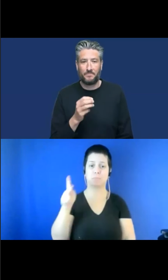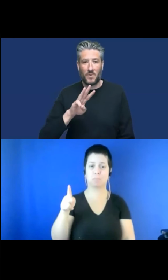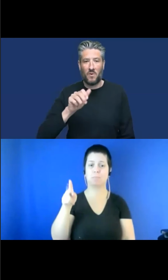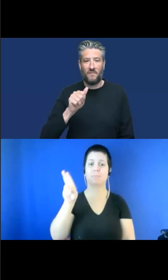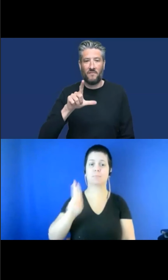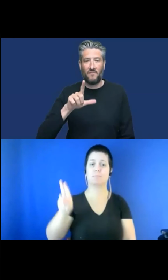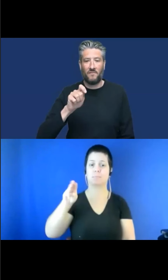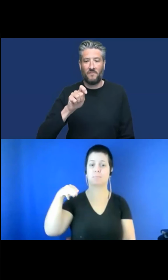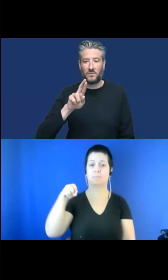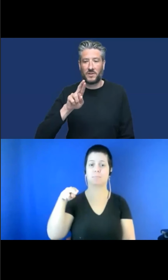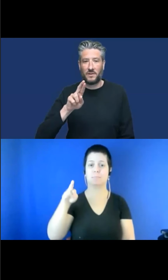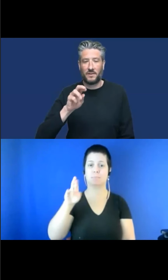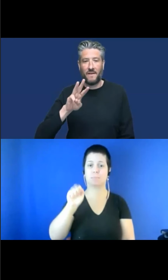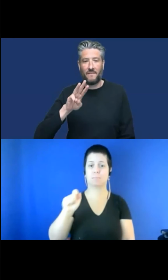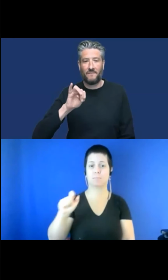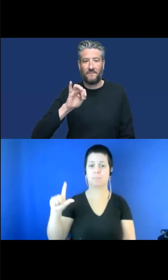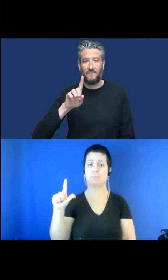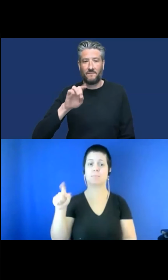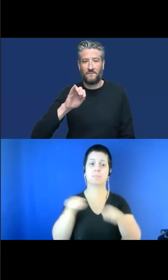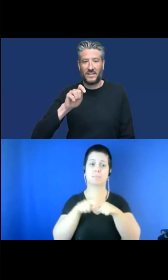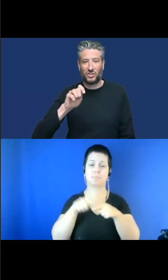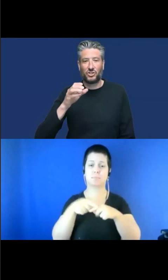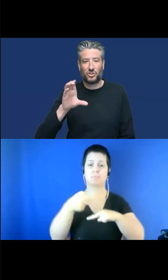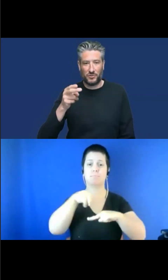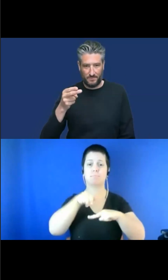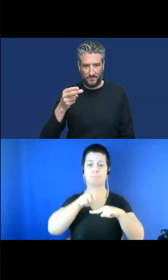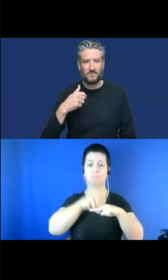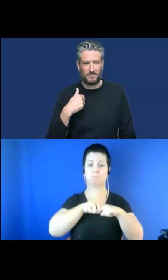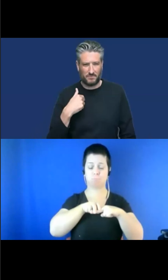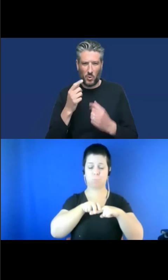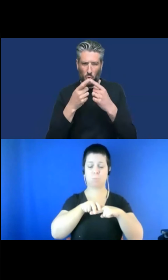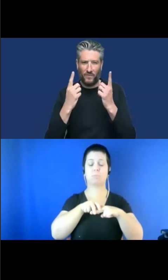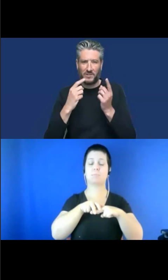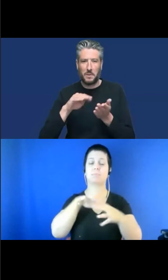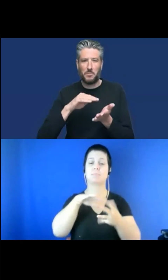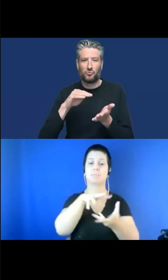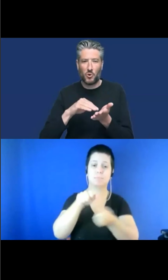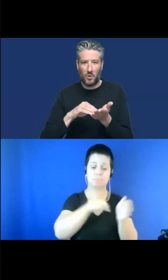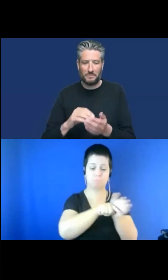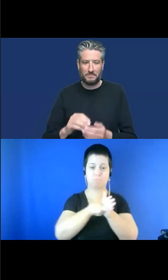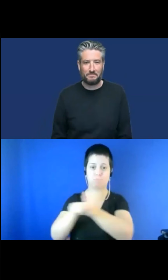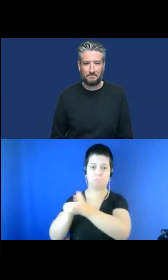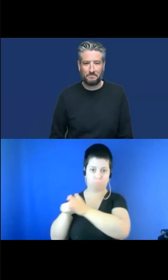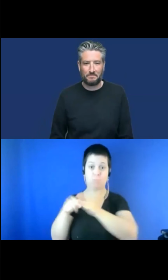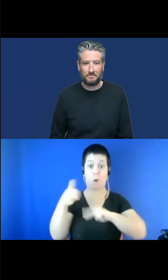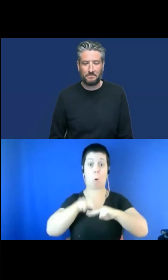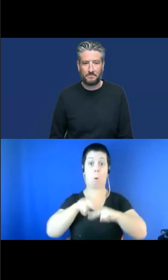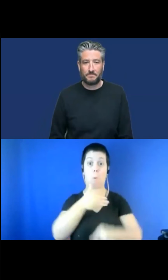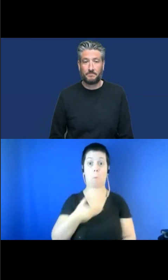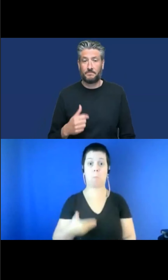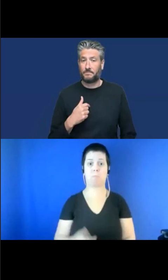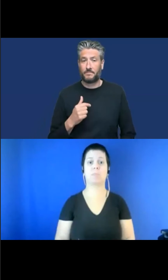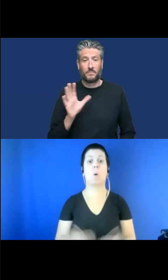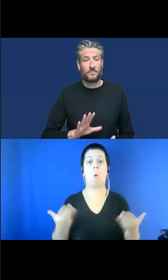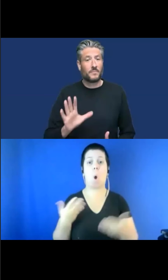and I'm also the chair of the Deafblind International Research Network. I'm presenting to you from Montreal today,